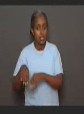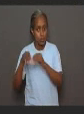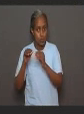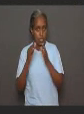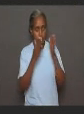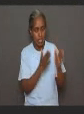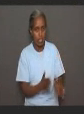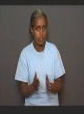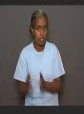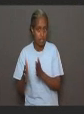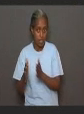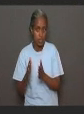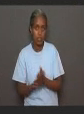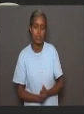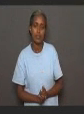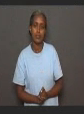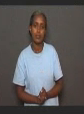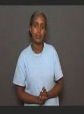Students, let's get ready.